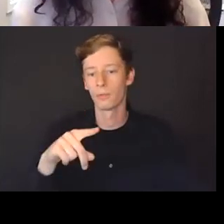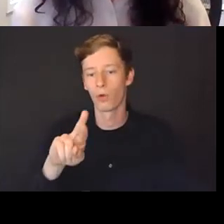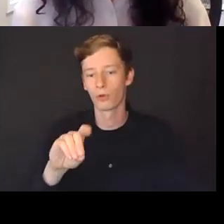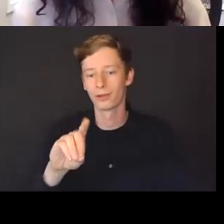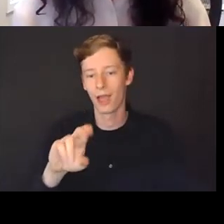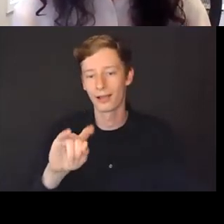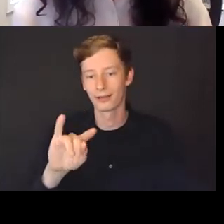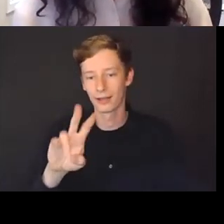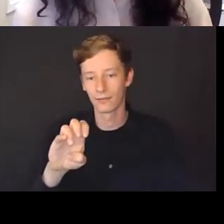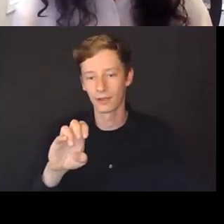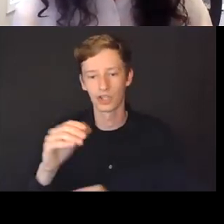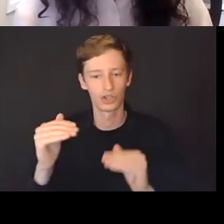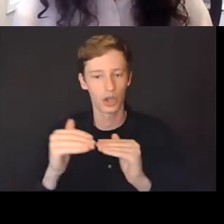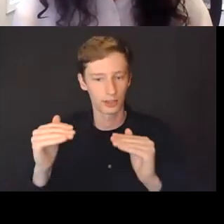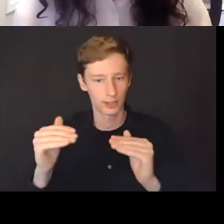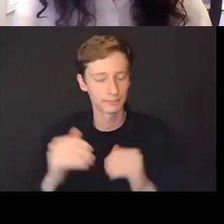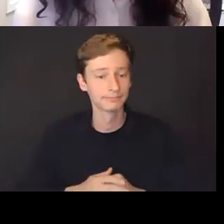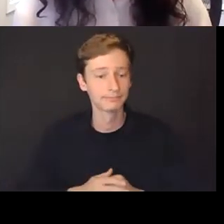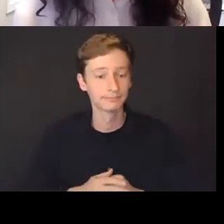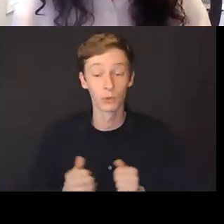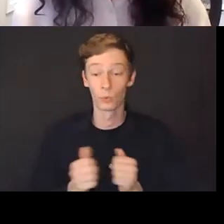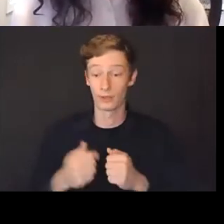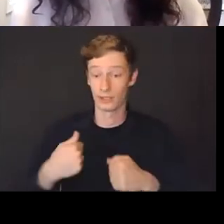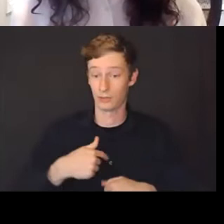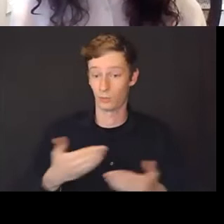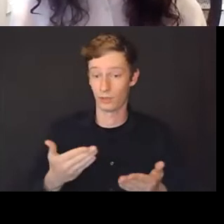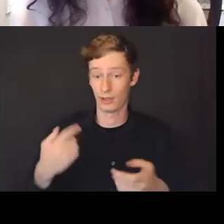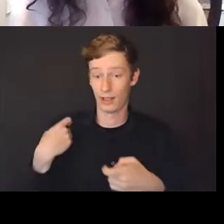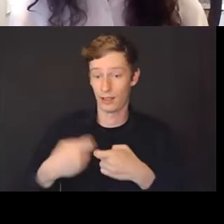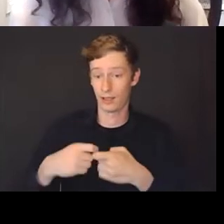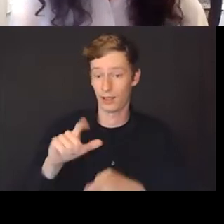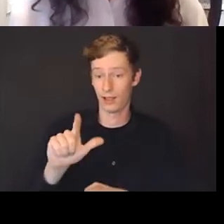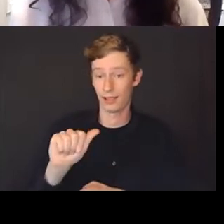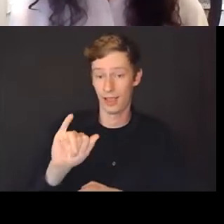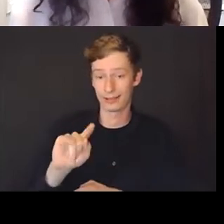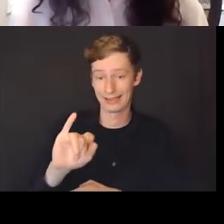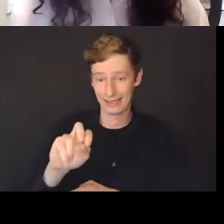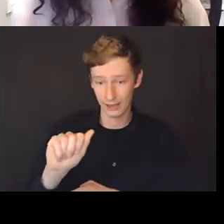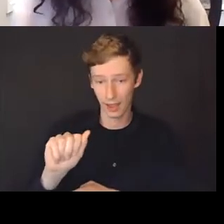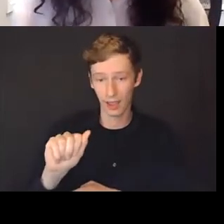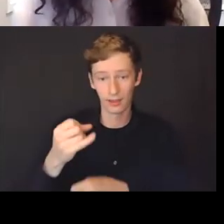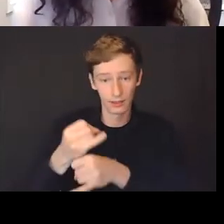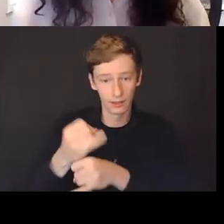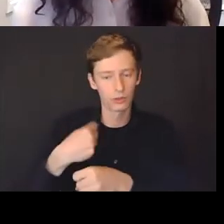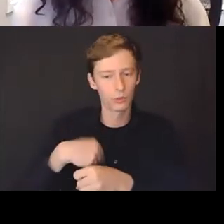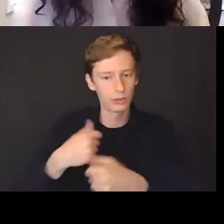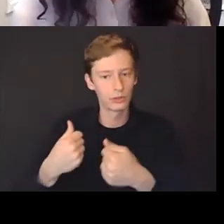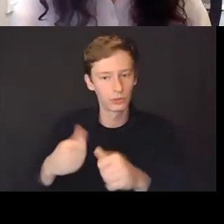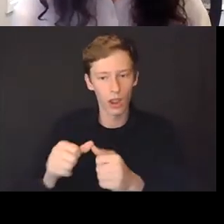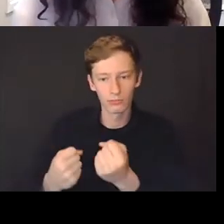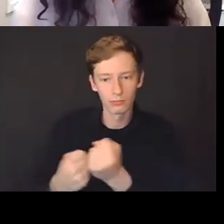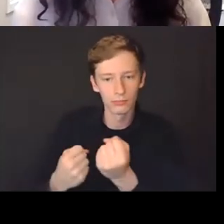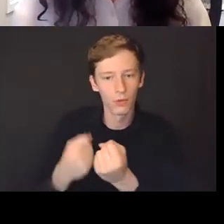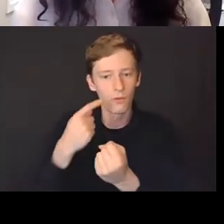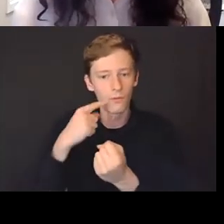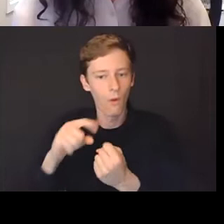Latina Institute, we build Latine power to fight for the fundamental human right